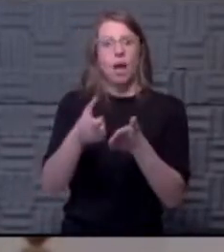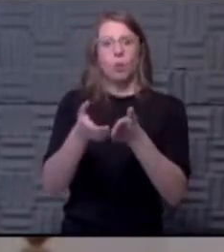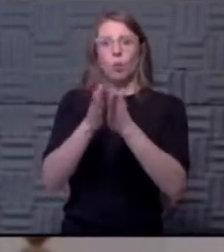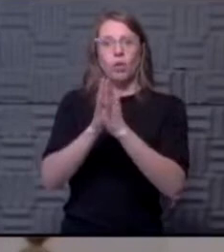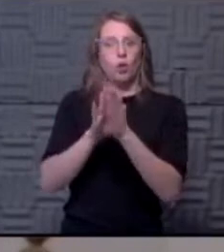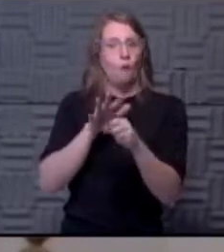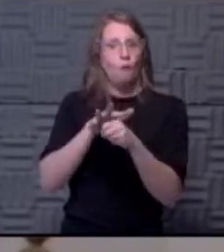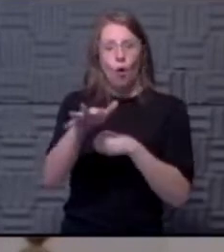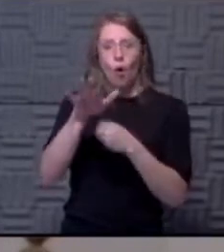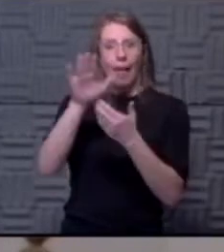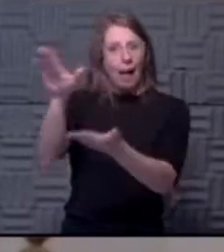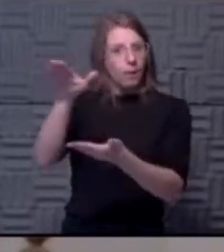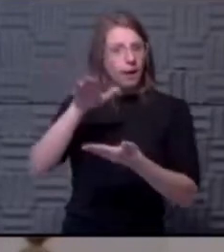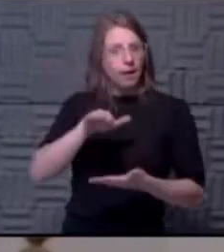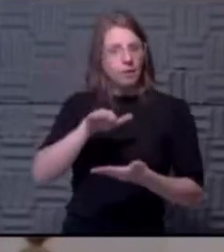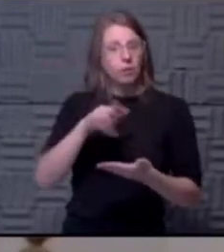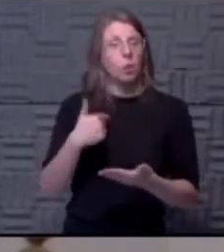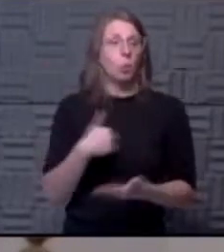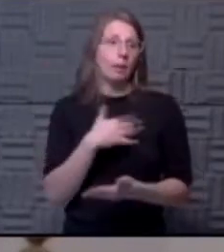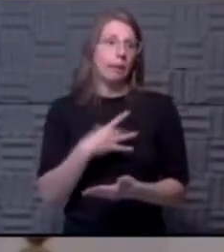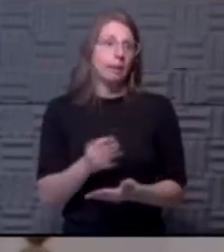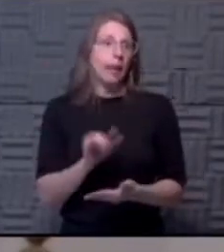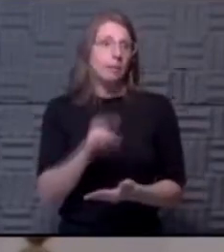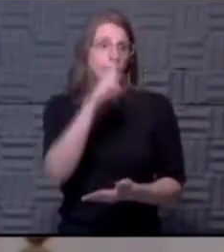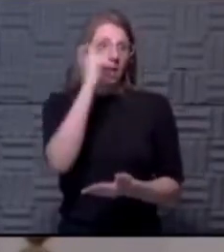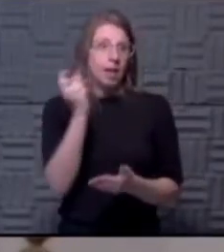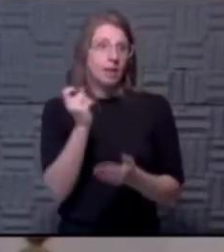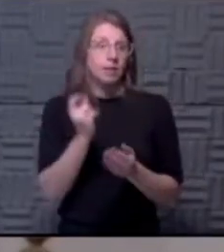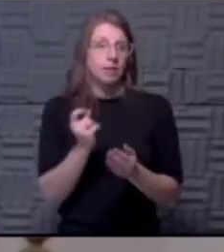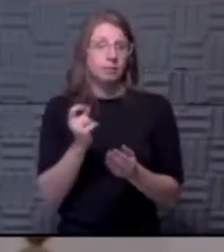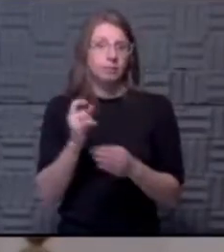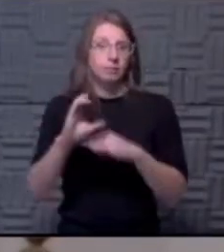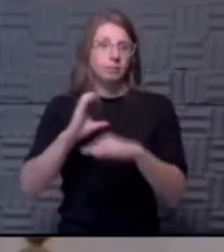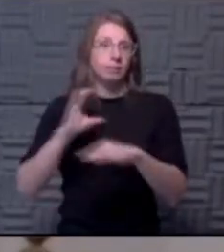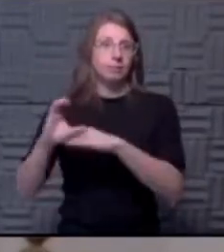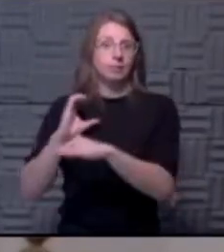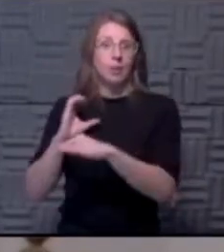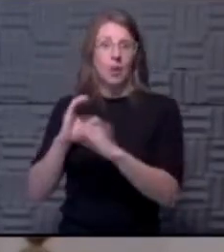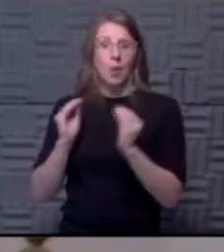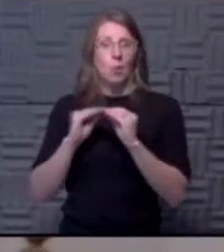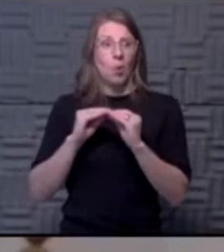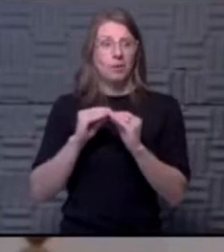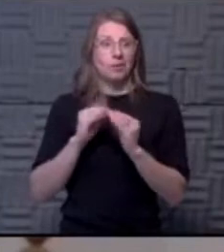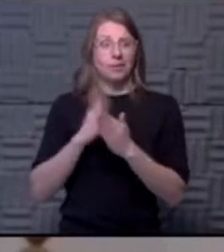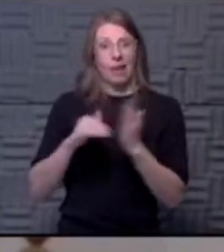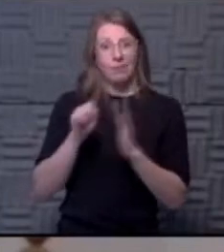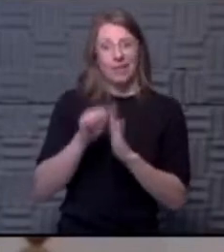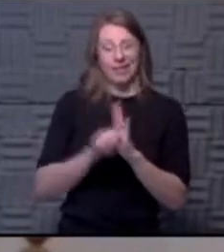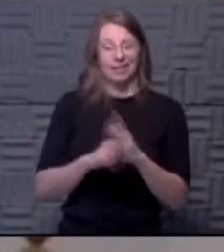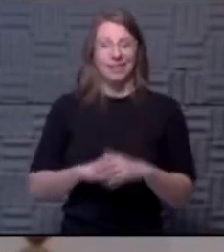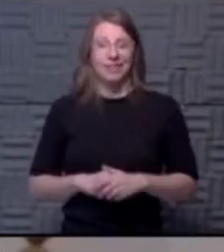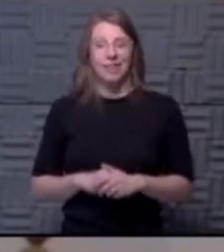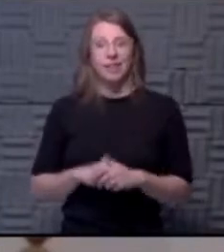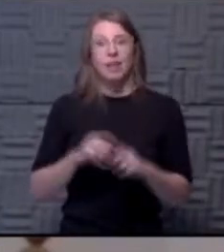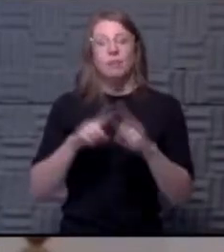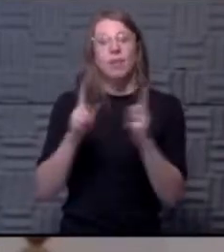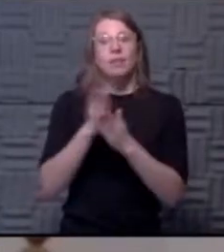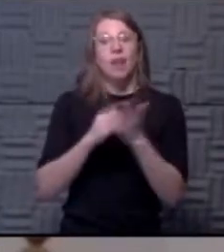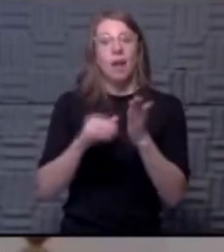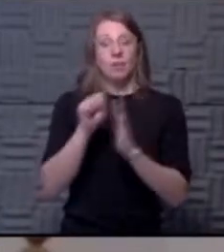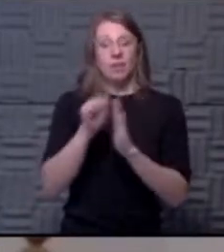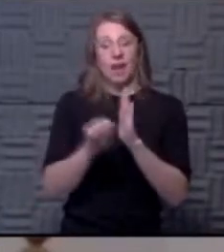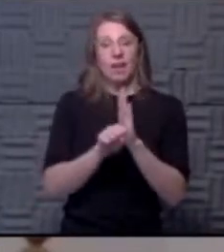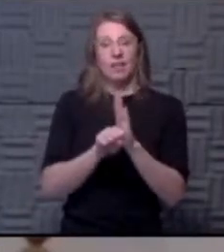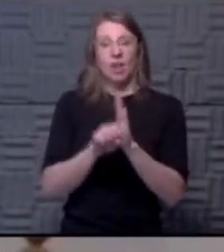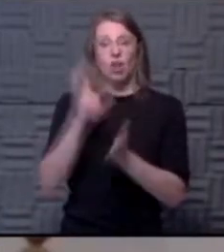allocation, which we kind of like it because it gives more to the rest of us. But some states are decreasing their amount